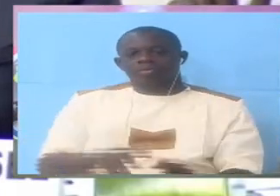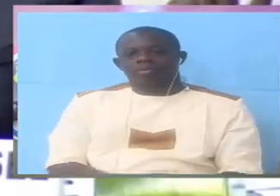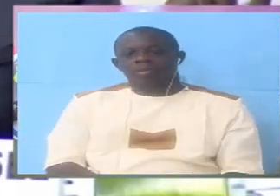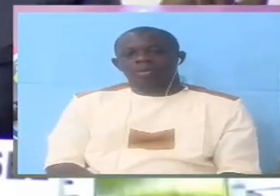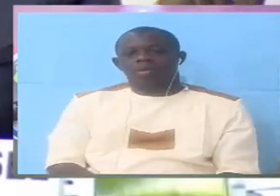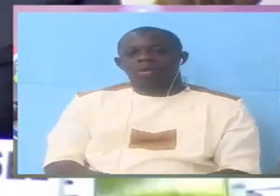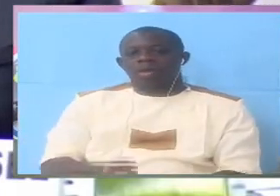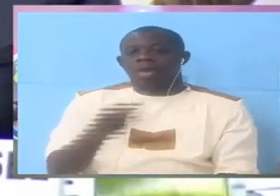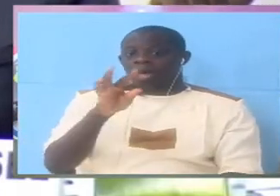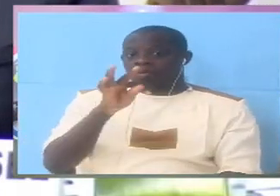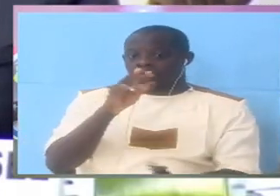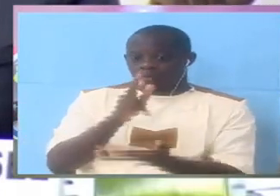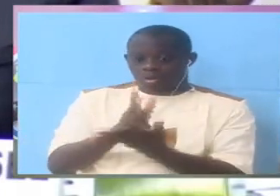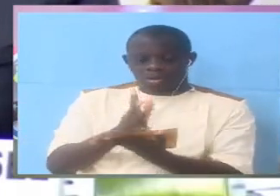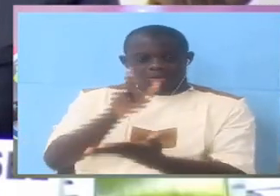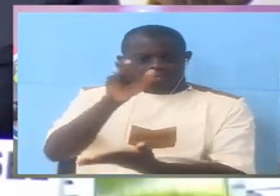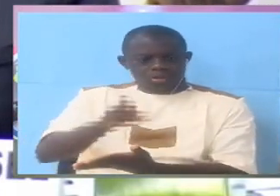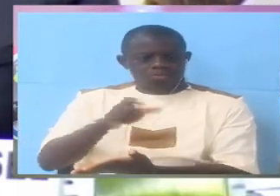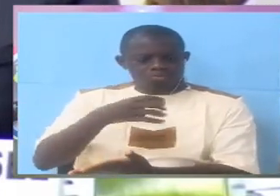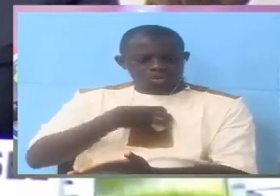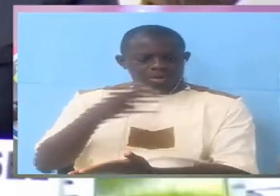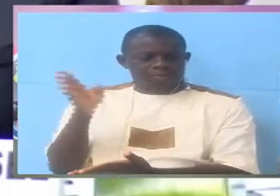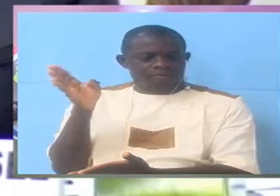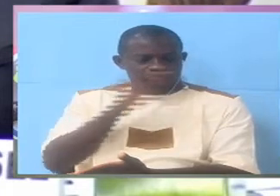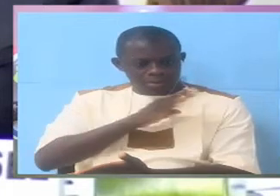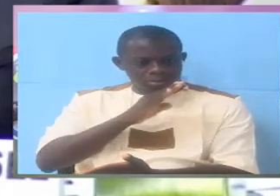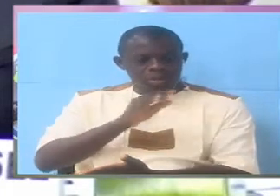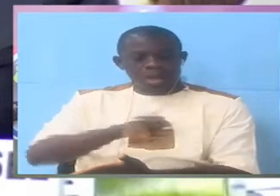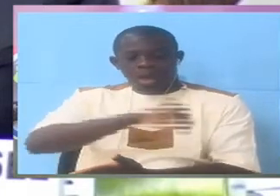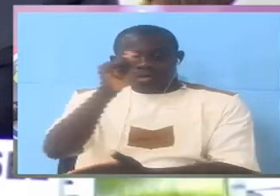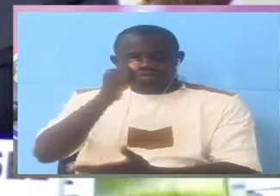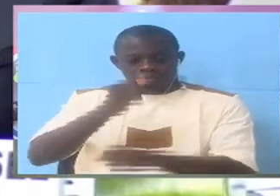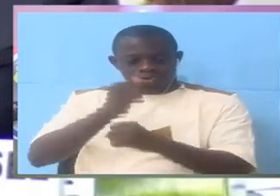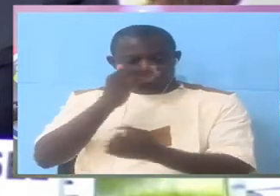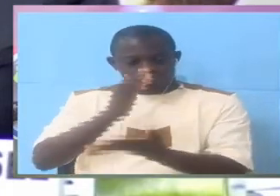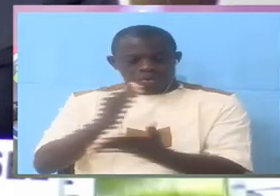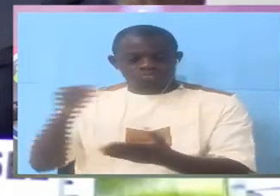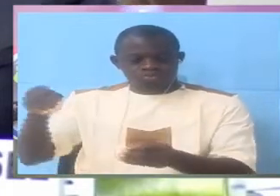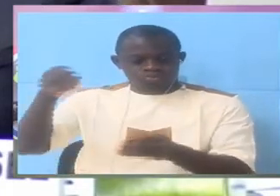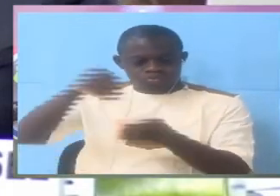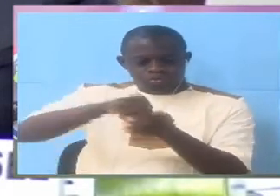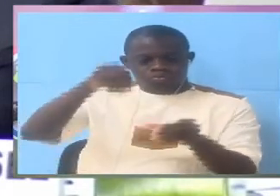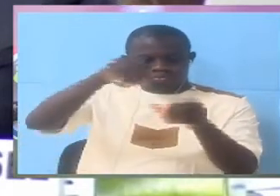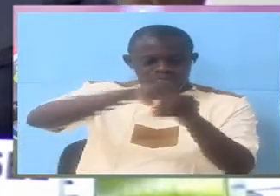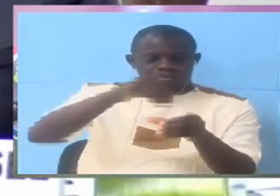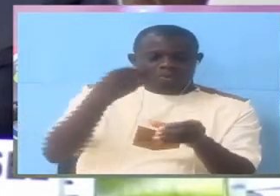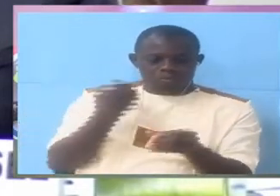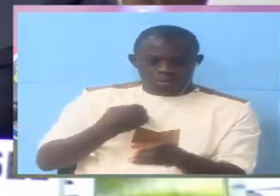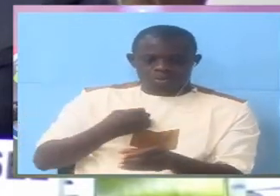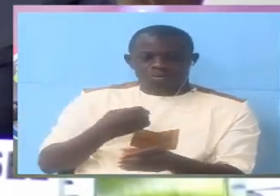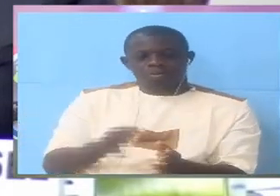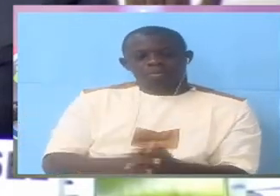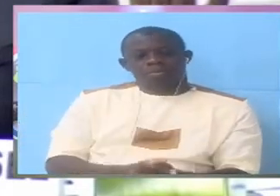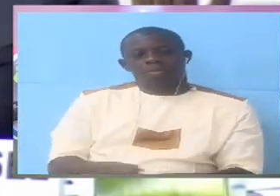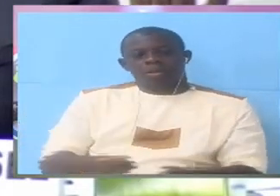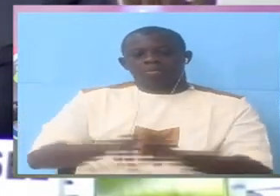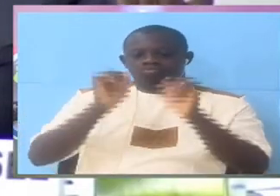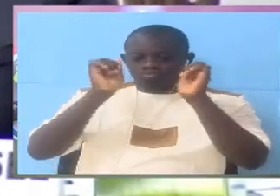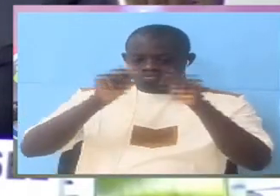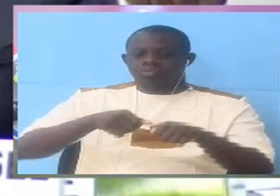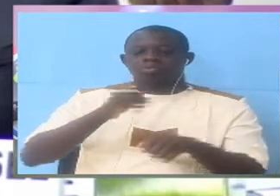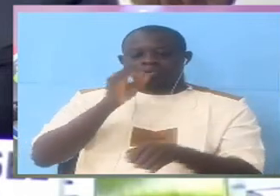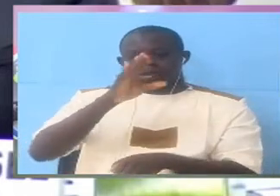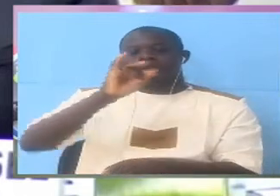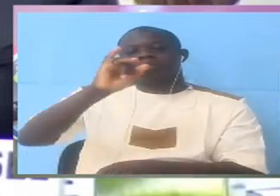the witness wanted to lie and implicate people, He would probably